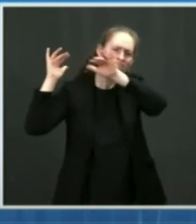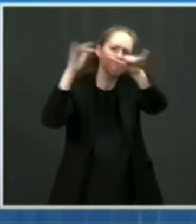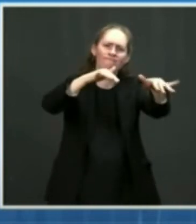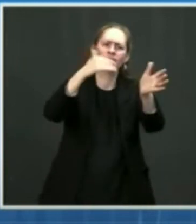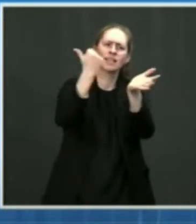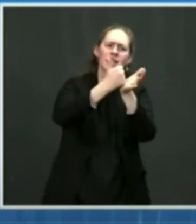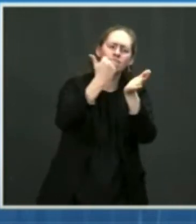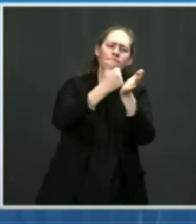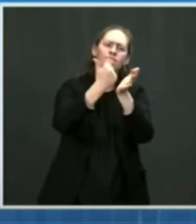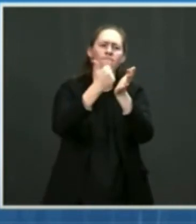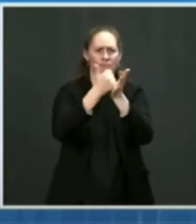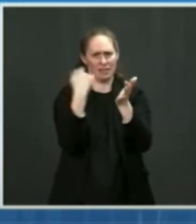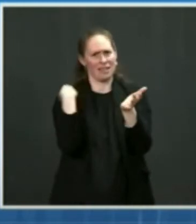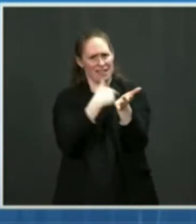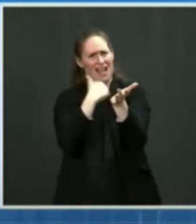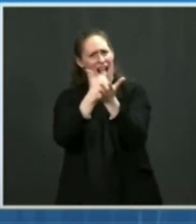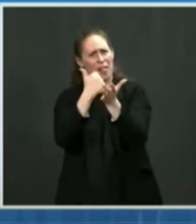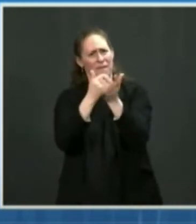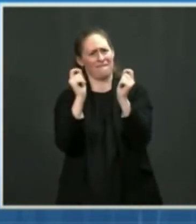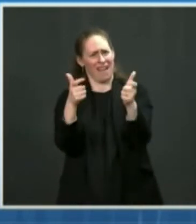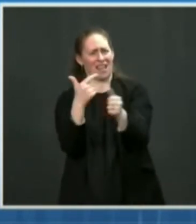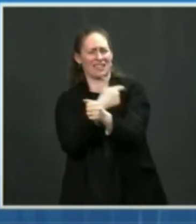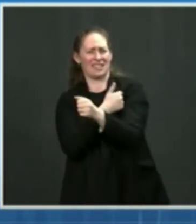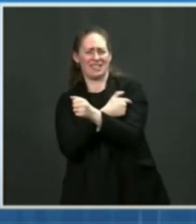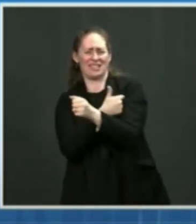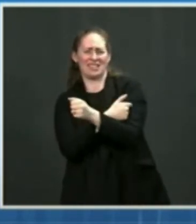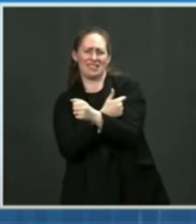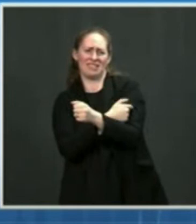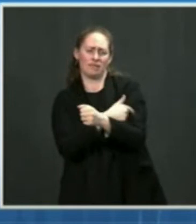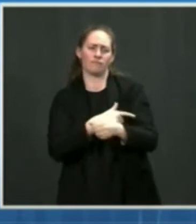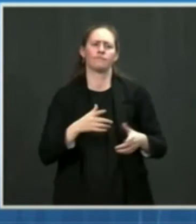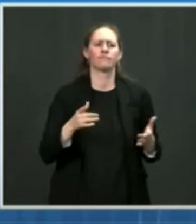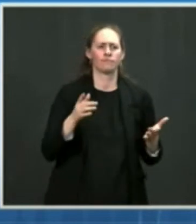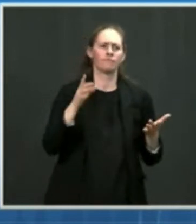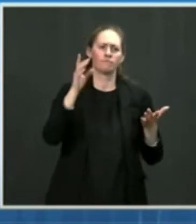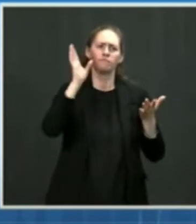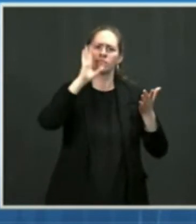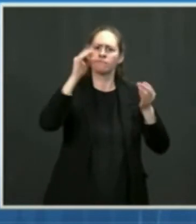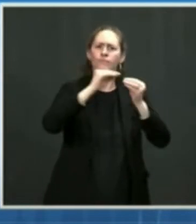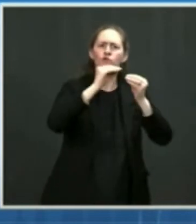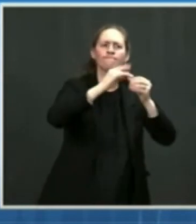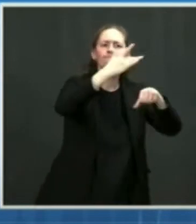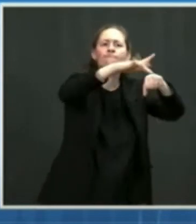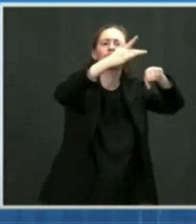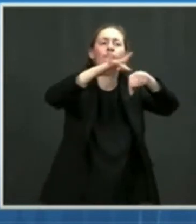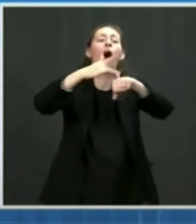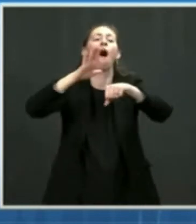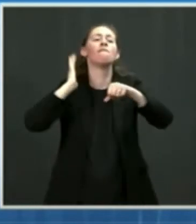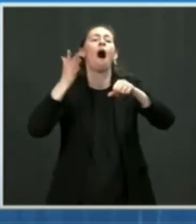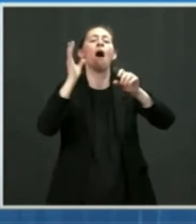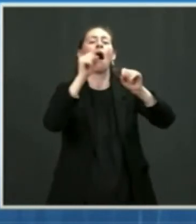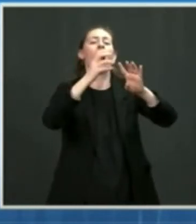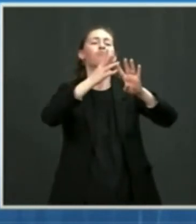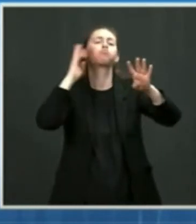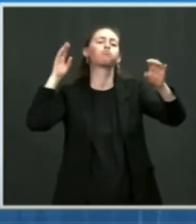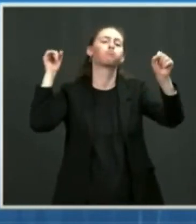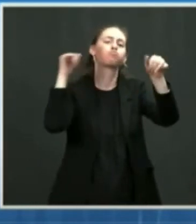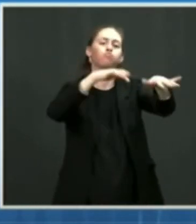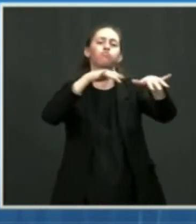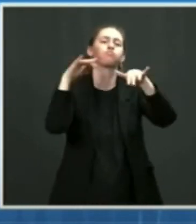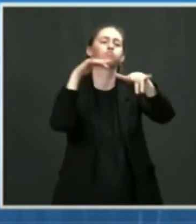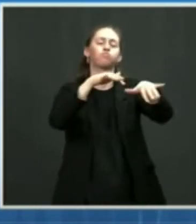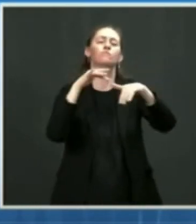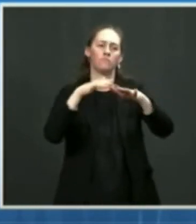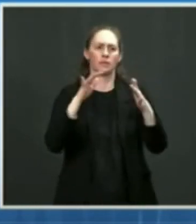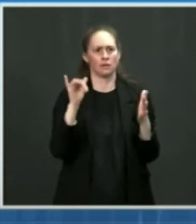things up more quickly. We know there are appointments available in various parts of the state, and so that means that we have excess